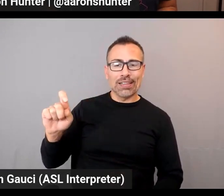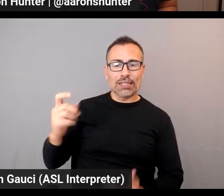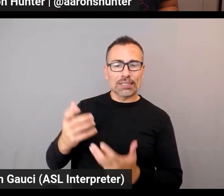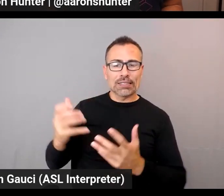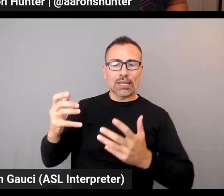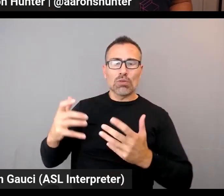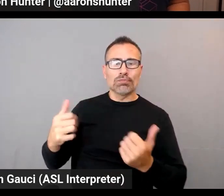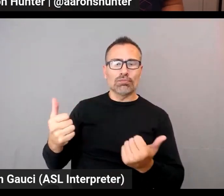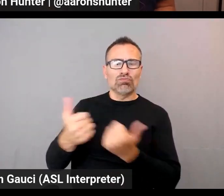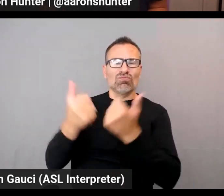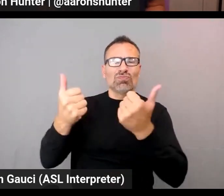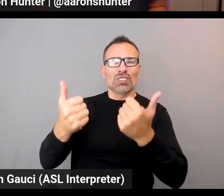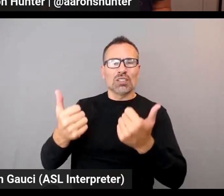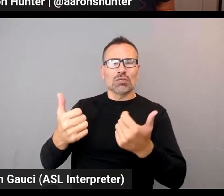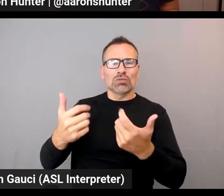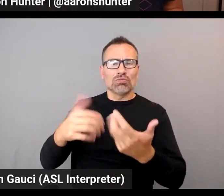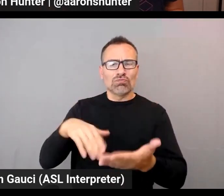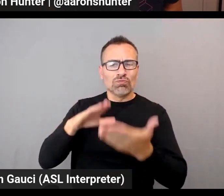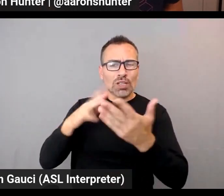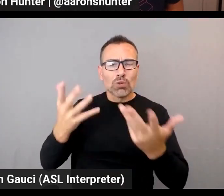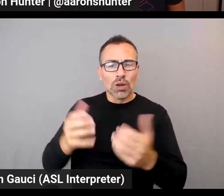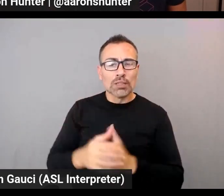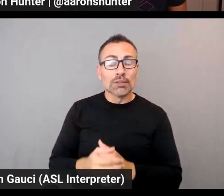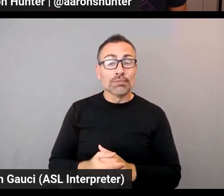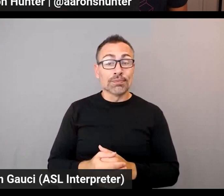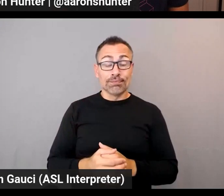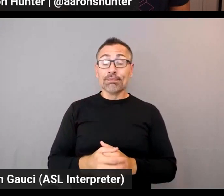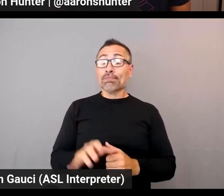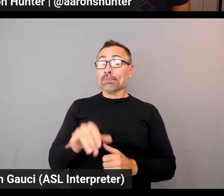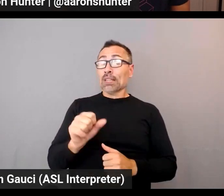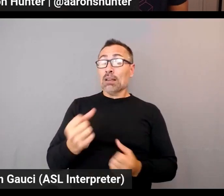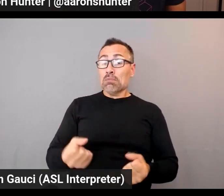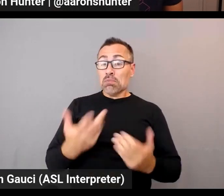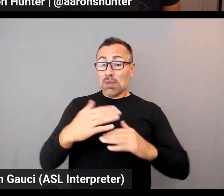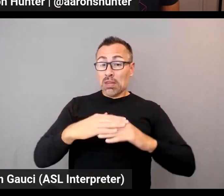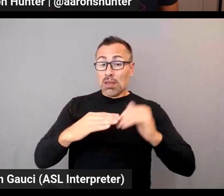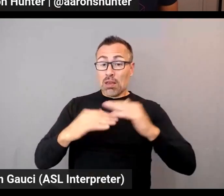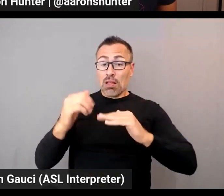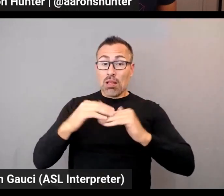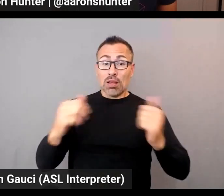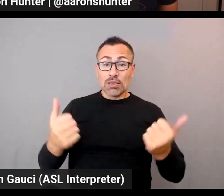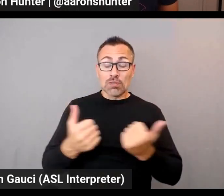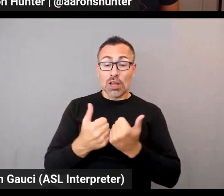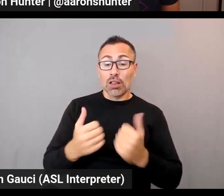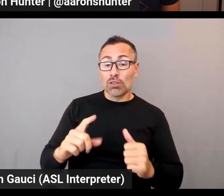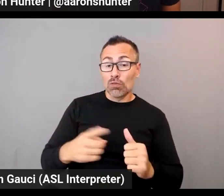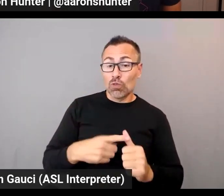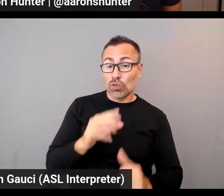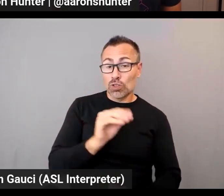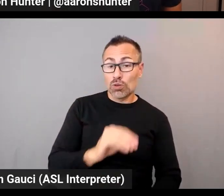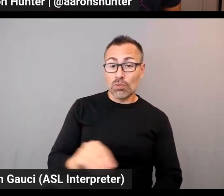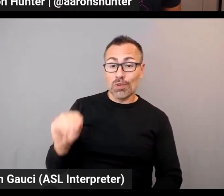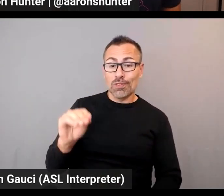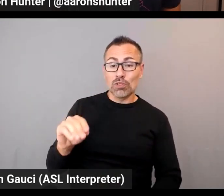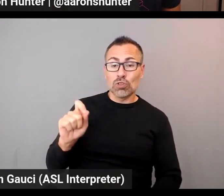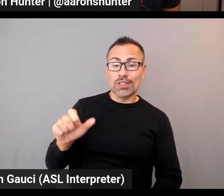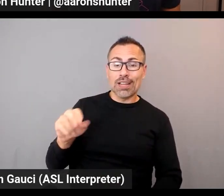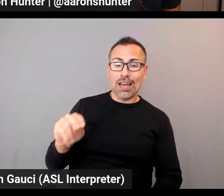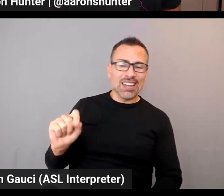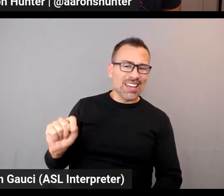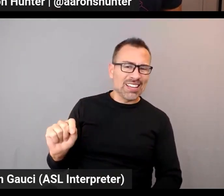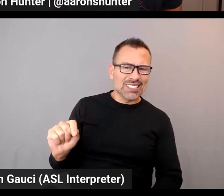there's many layers of challenges, right? Like you're moving your .NET Framework application first to .NET 6 or .NET 7,